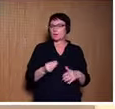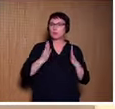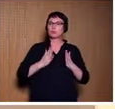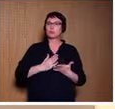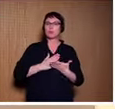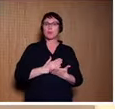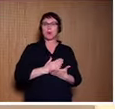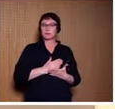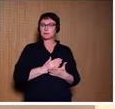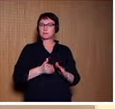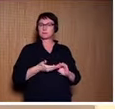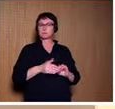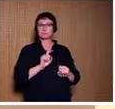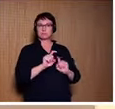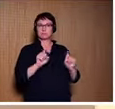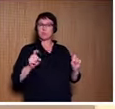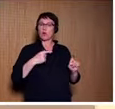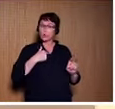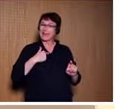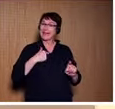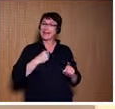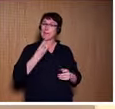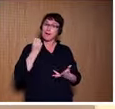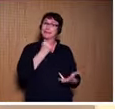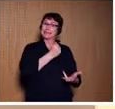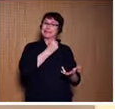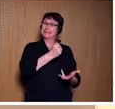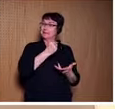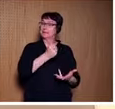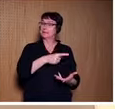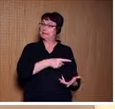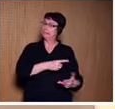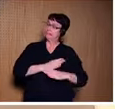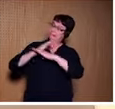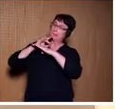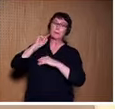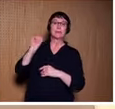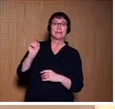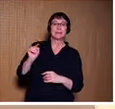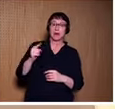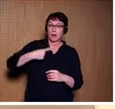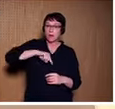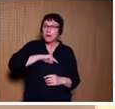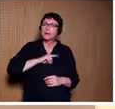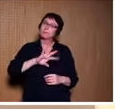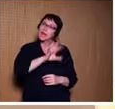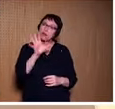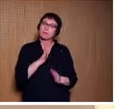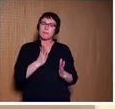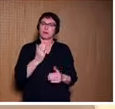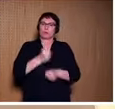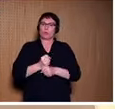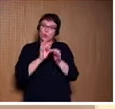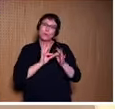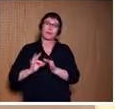across these spaces. We need to think across the board and across all countries how we do that better. All right. We need to